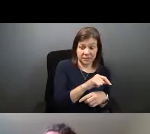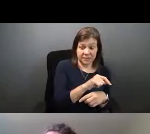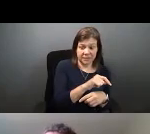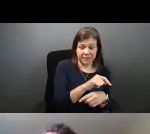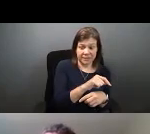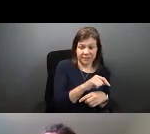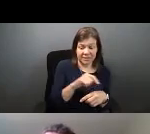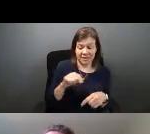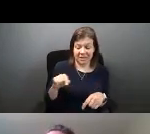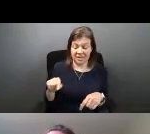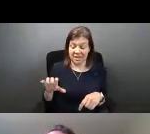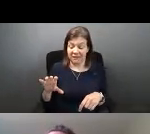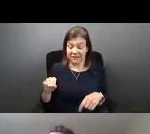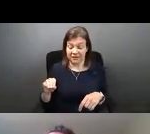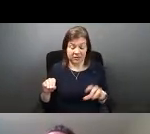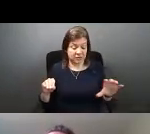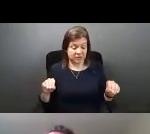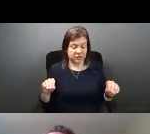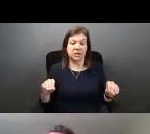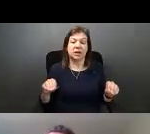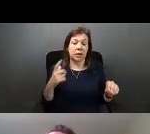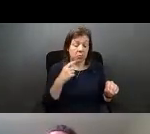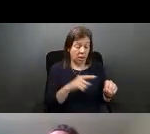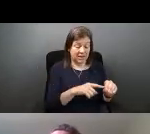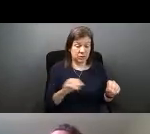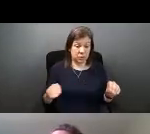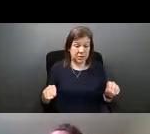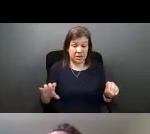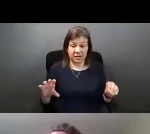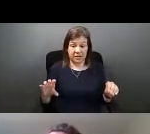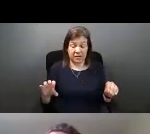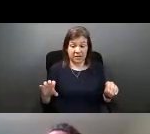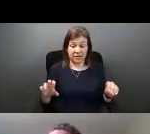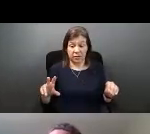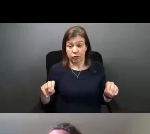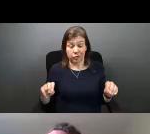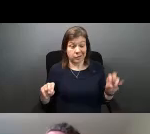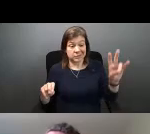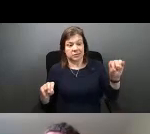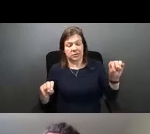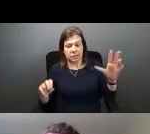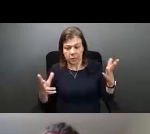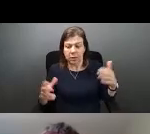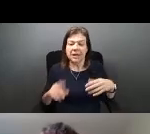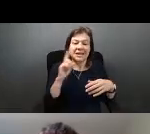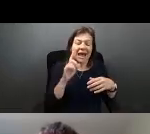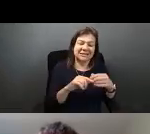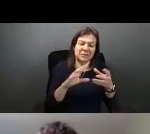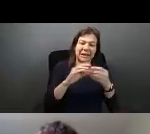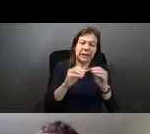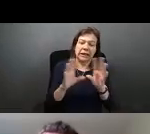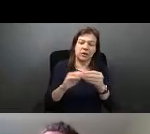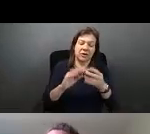than that 50%, we would need to make clear, both in the narrative and especially